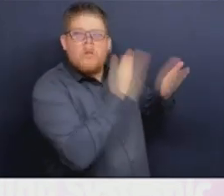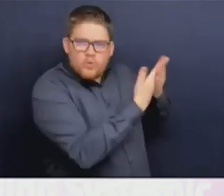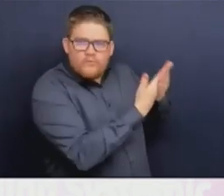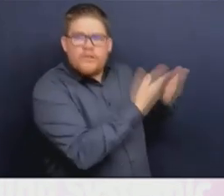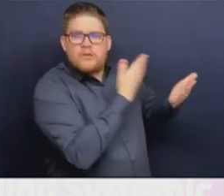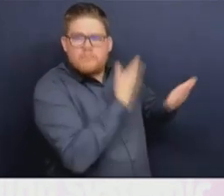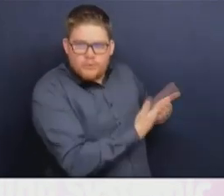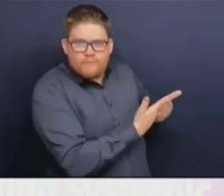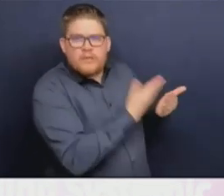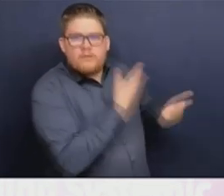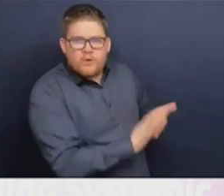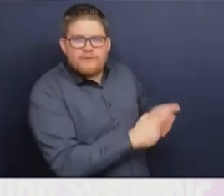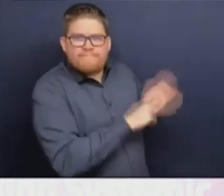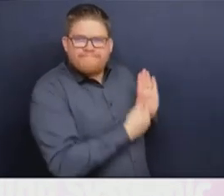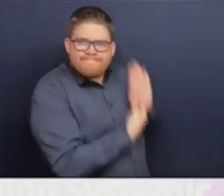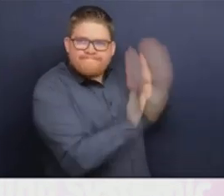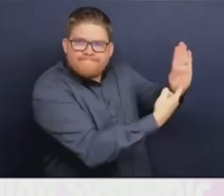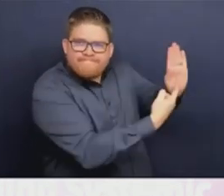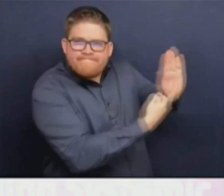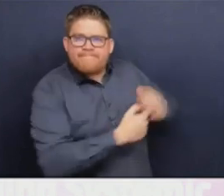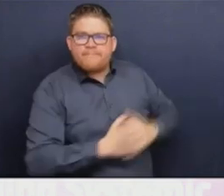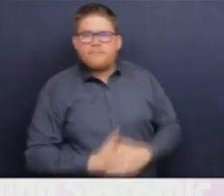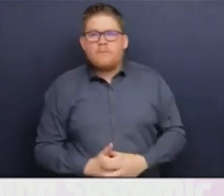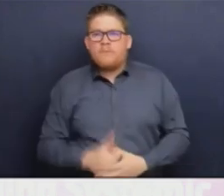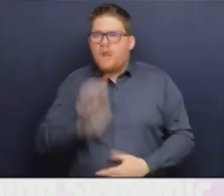the metrics that we talk about in terms of